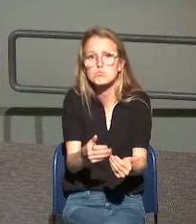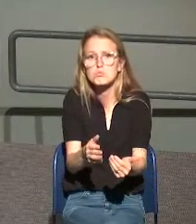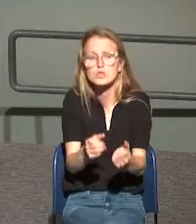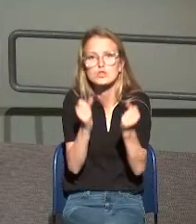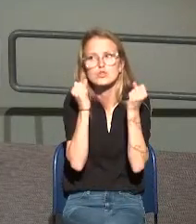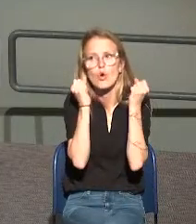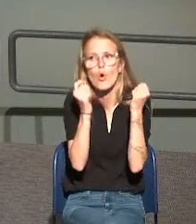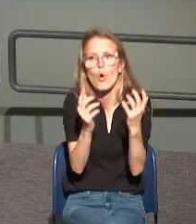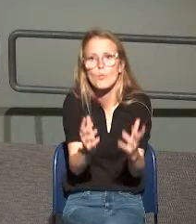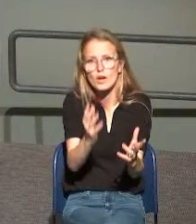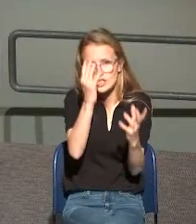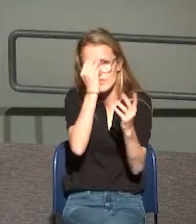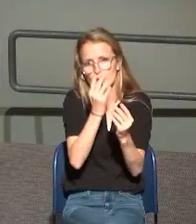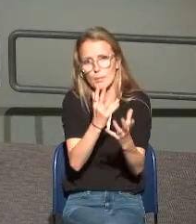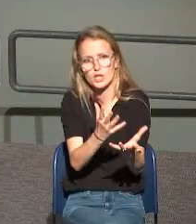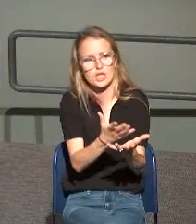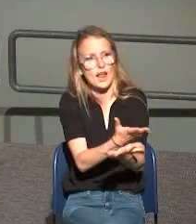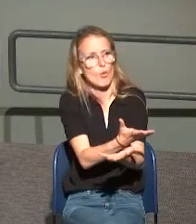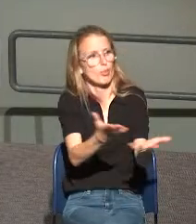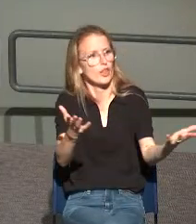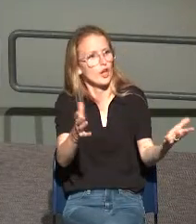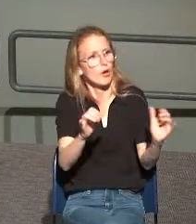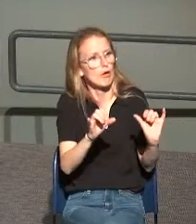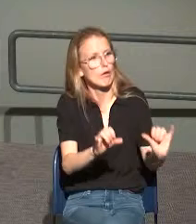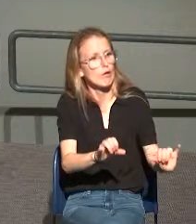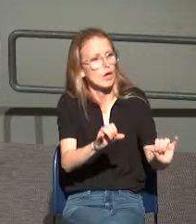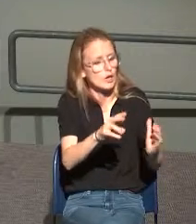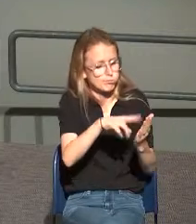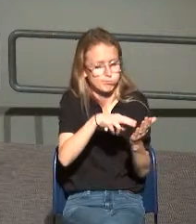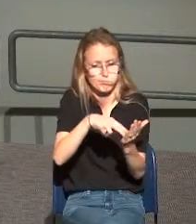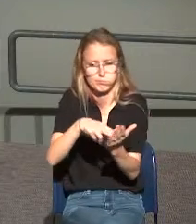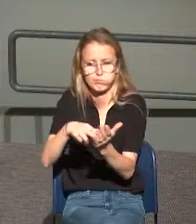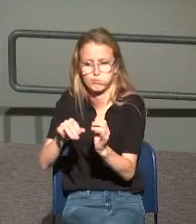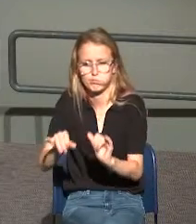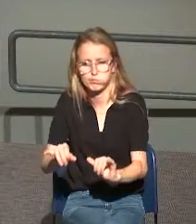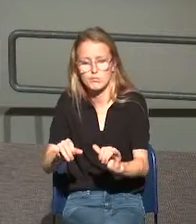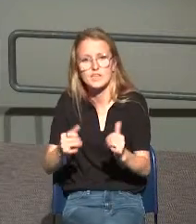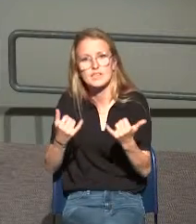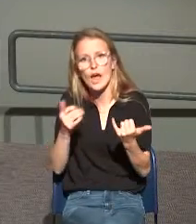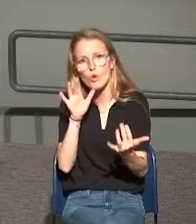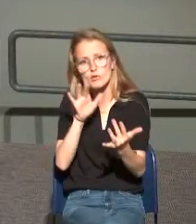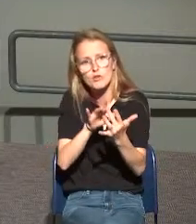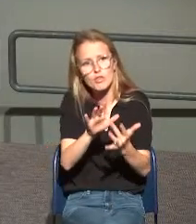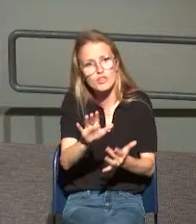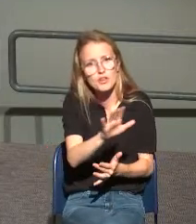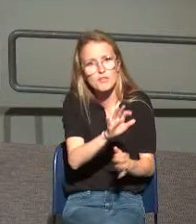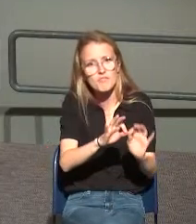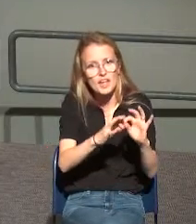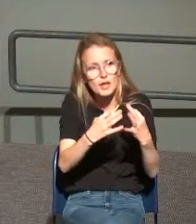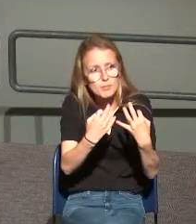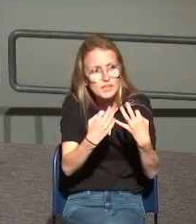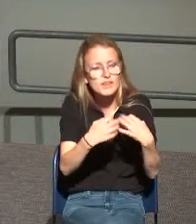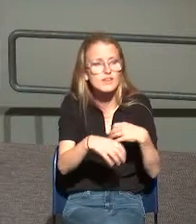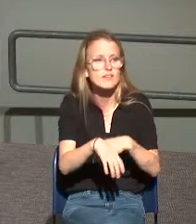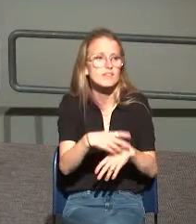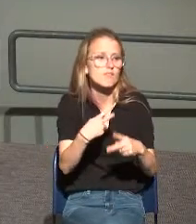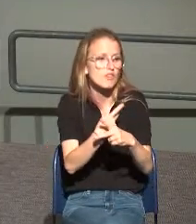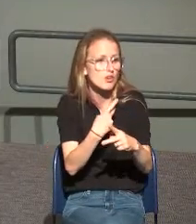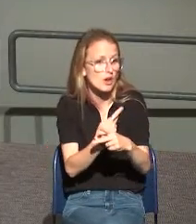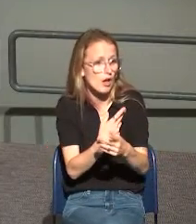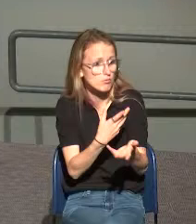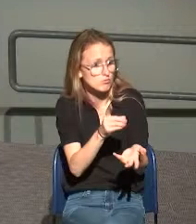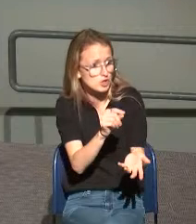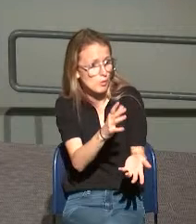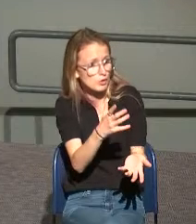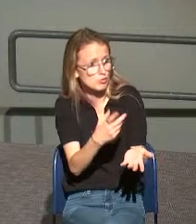much information, and then it was a question of reaching out to the families and, you know, finding out would they want to talk to the